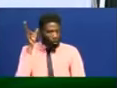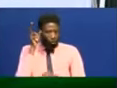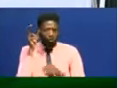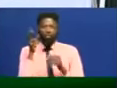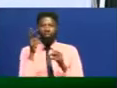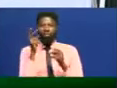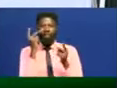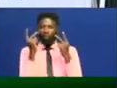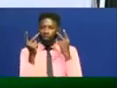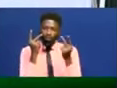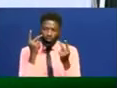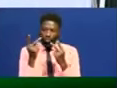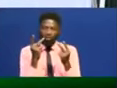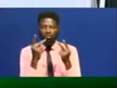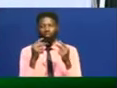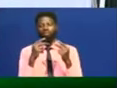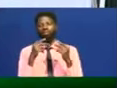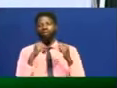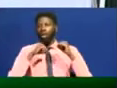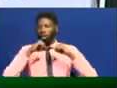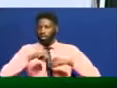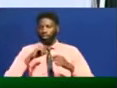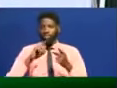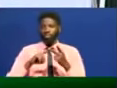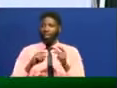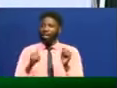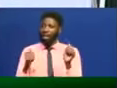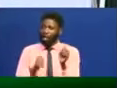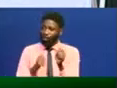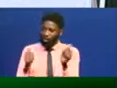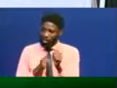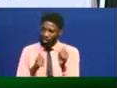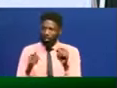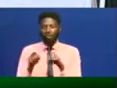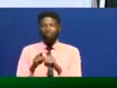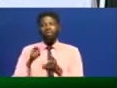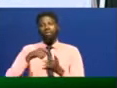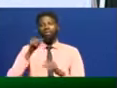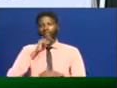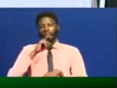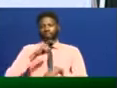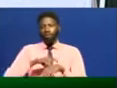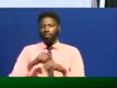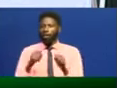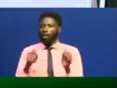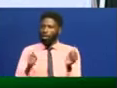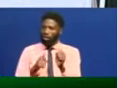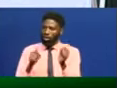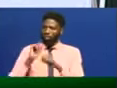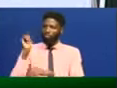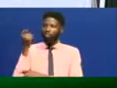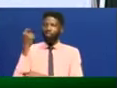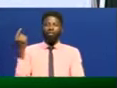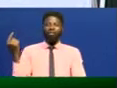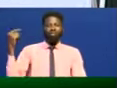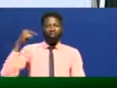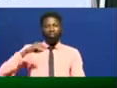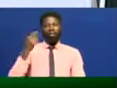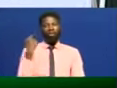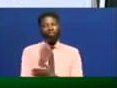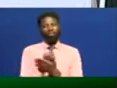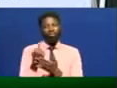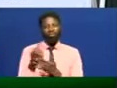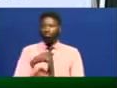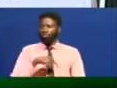with Angola, which we signed when the Angolan president was in town last week. We have an agreement with